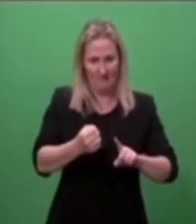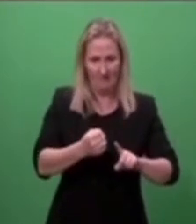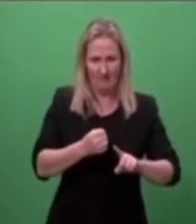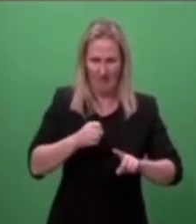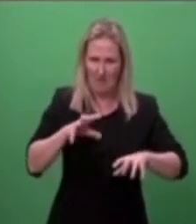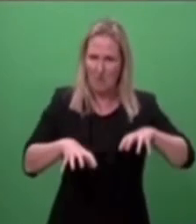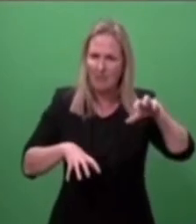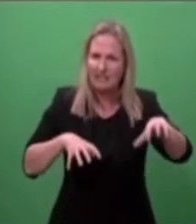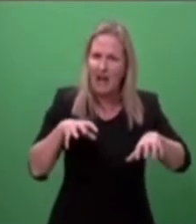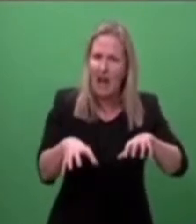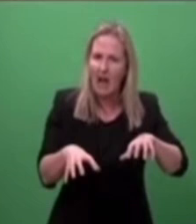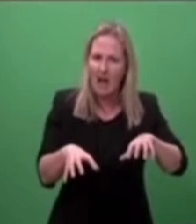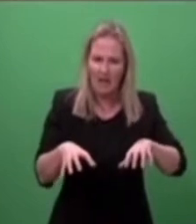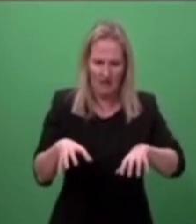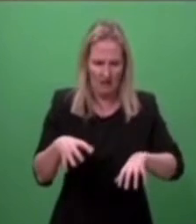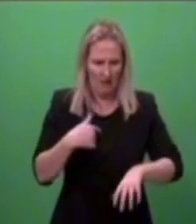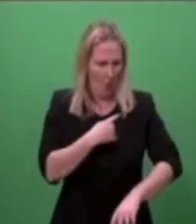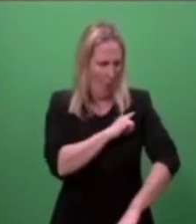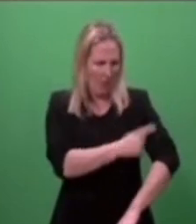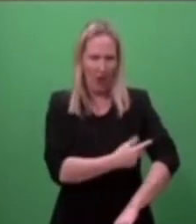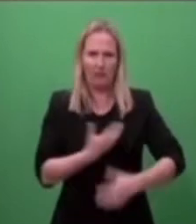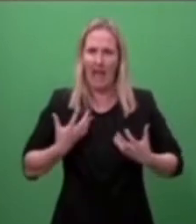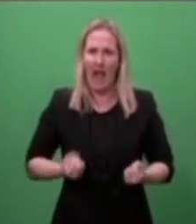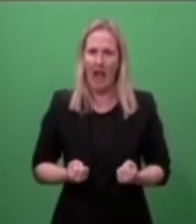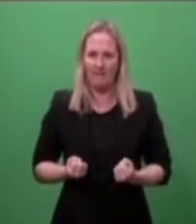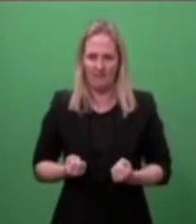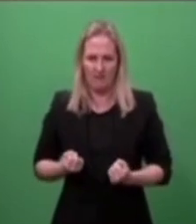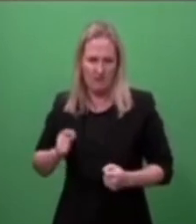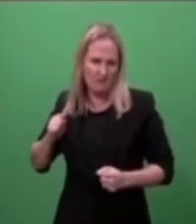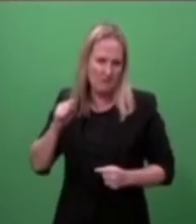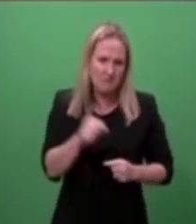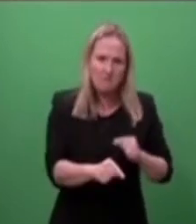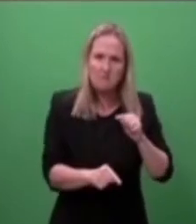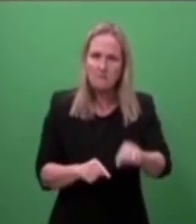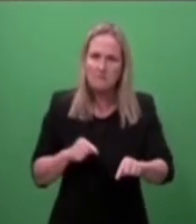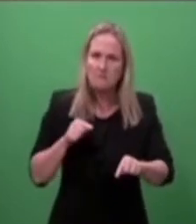positions of authority both as a weapon and a shield.